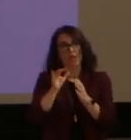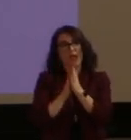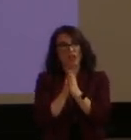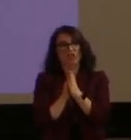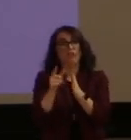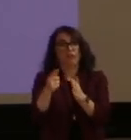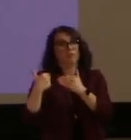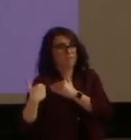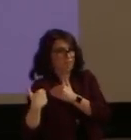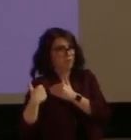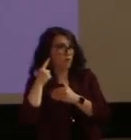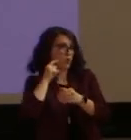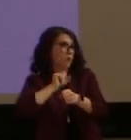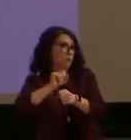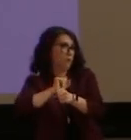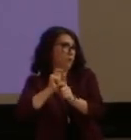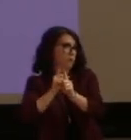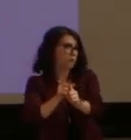its hands.